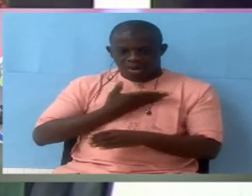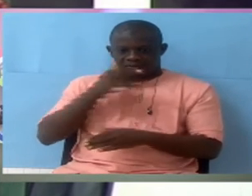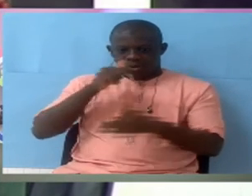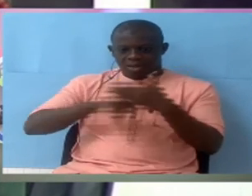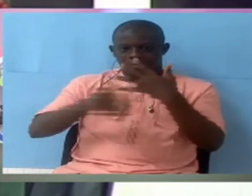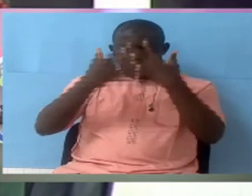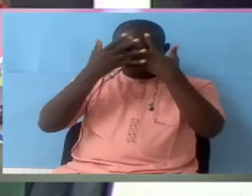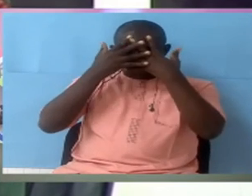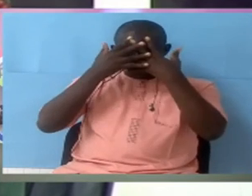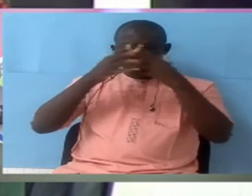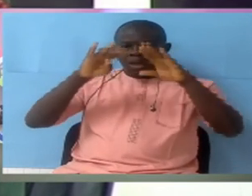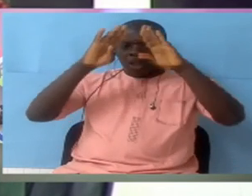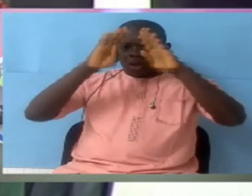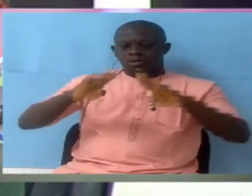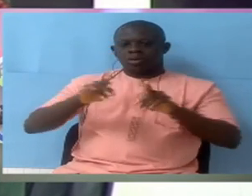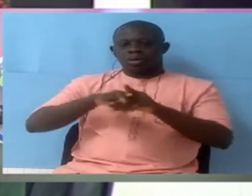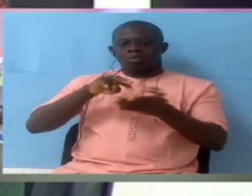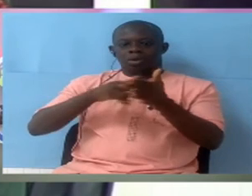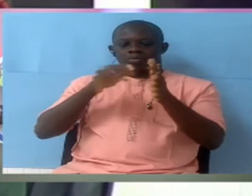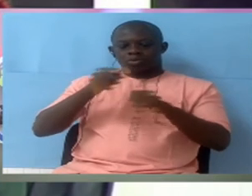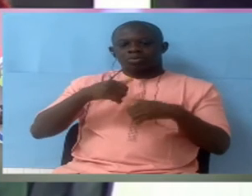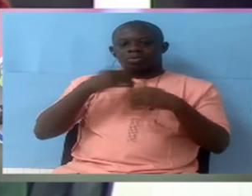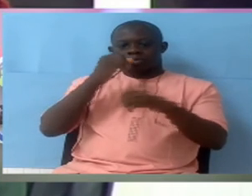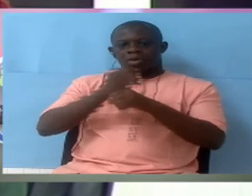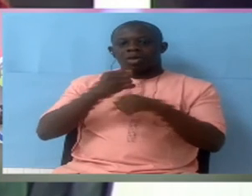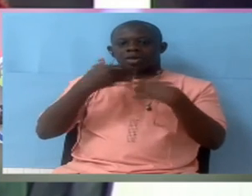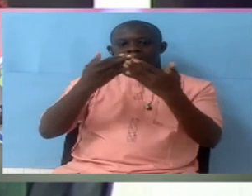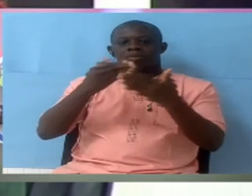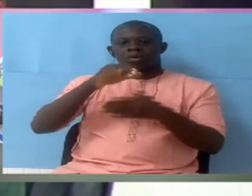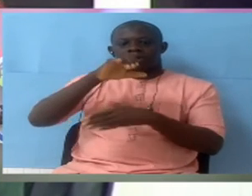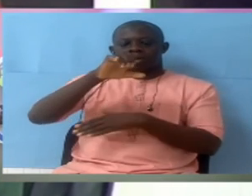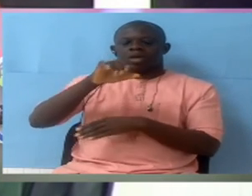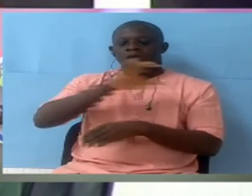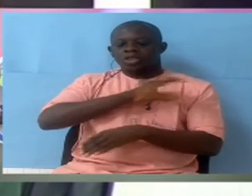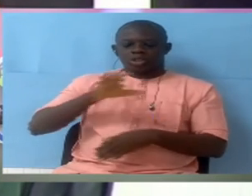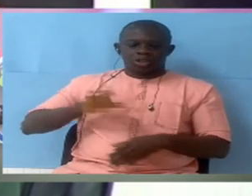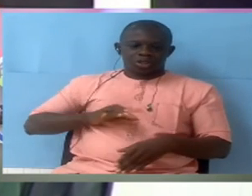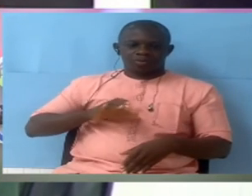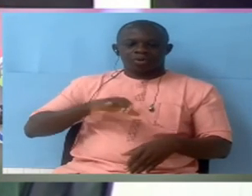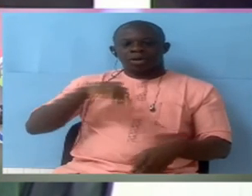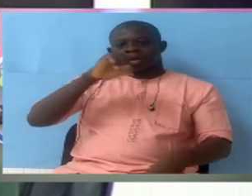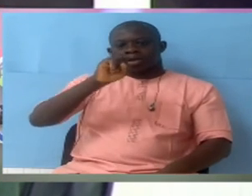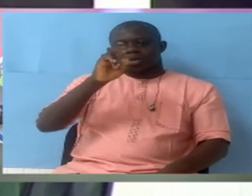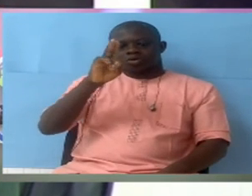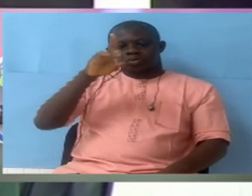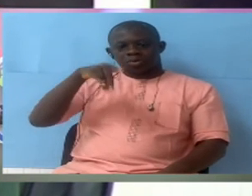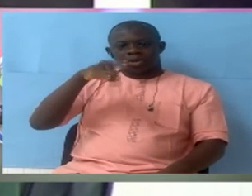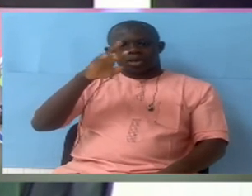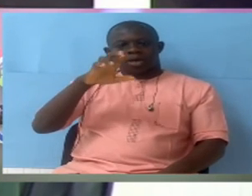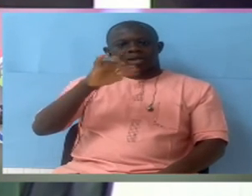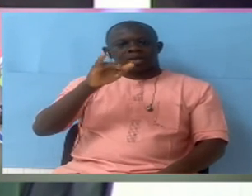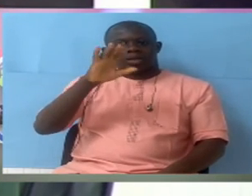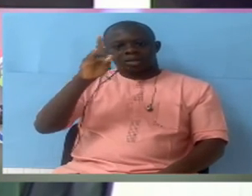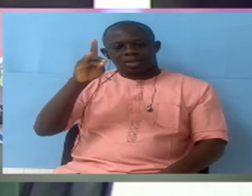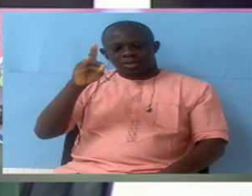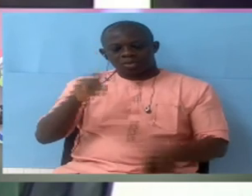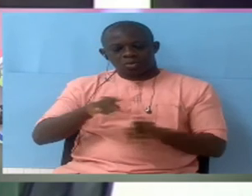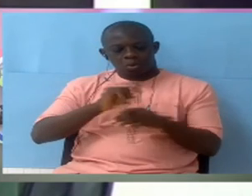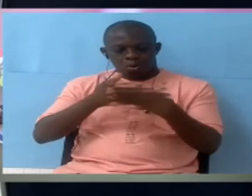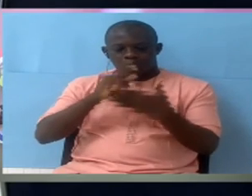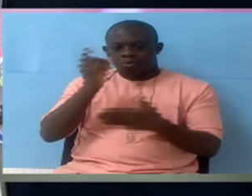by now, he must have been a superintendent or chief superintendent. Su nekkon ci prison bi be legi ni kon superintendent la don wala chief